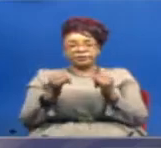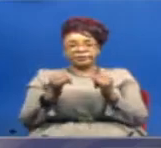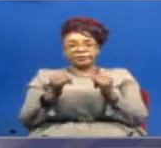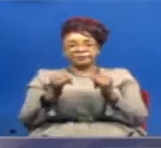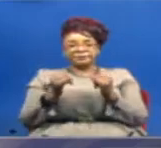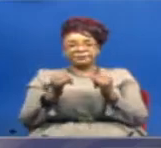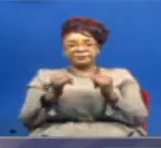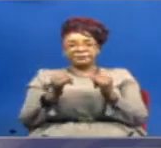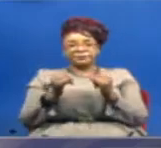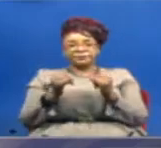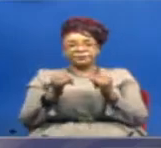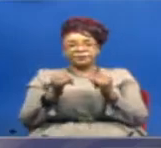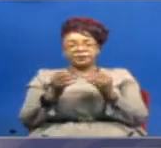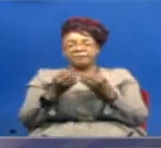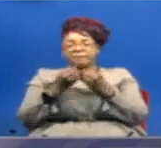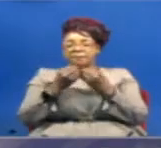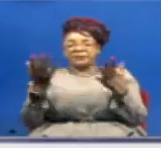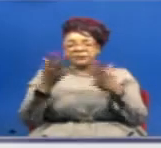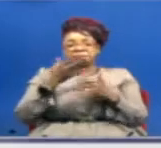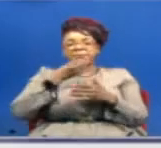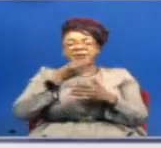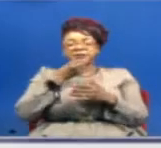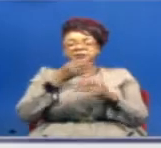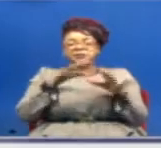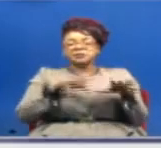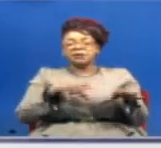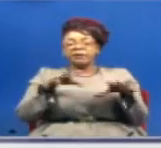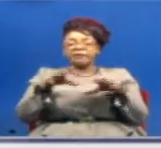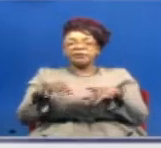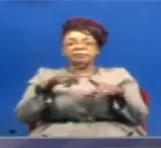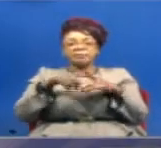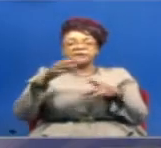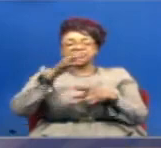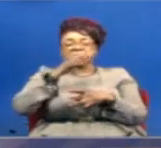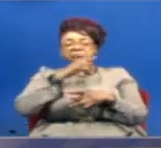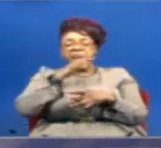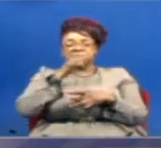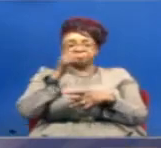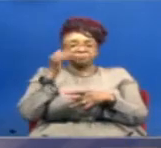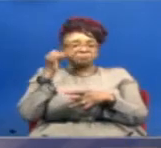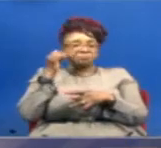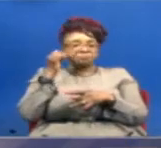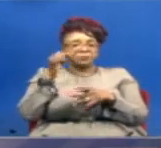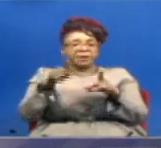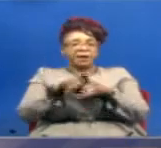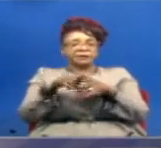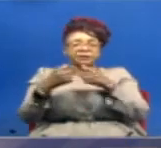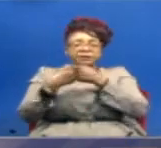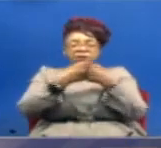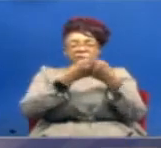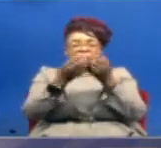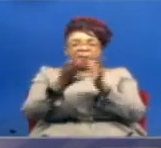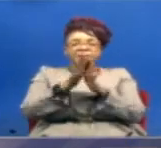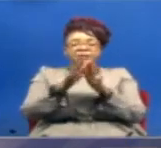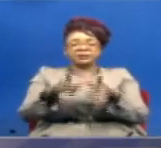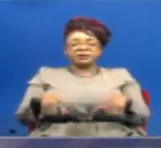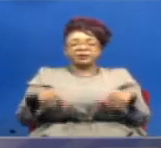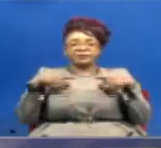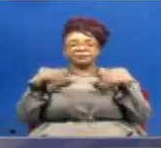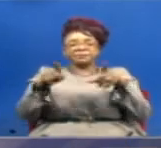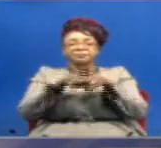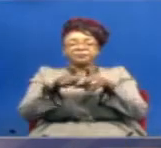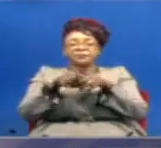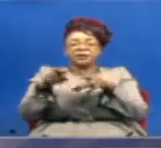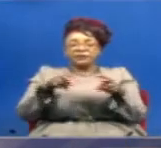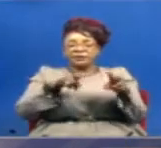Now, many men are suffering in silence as they battle life's issues and navigating the delicate